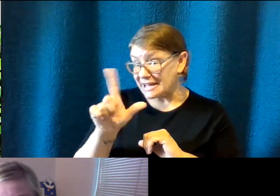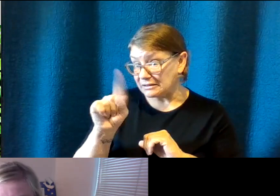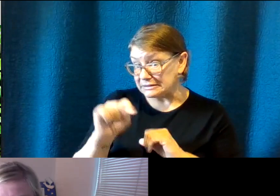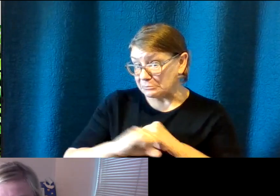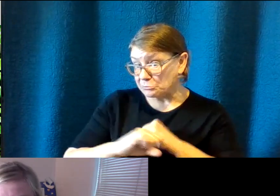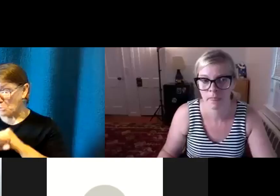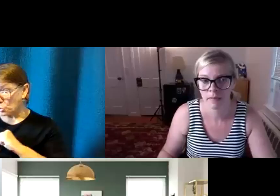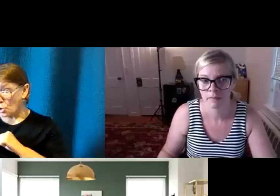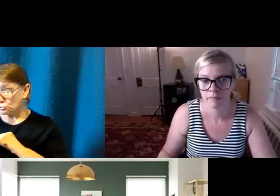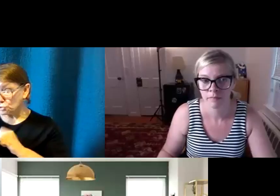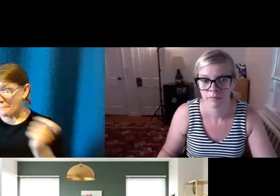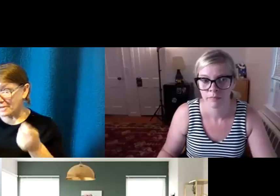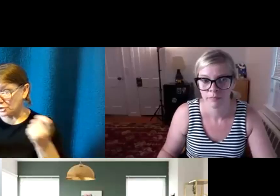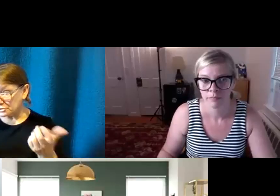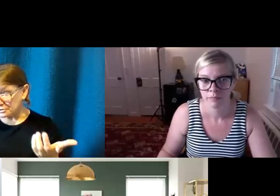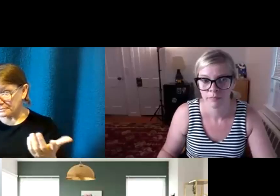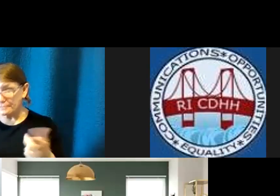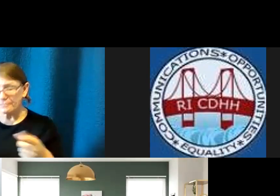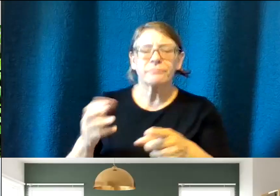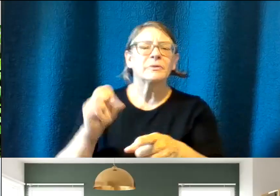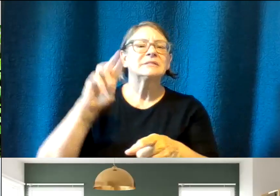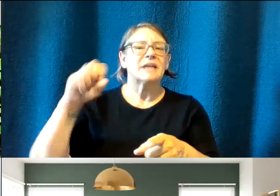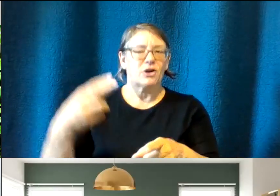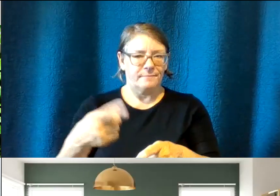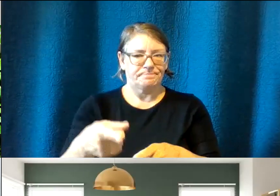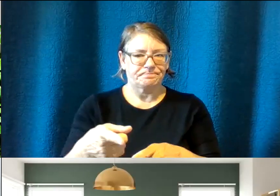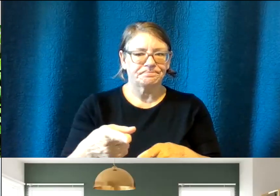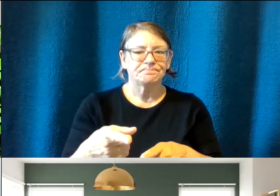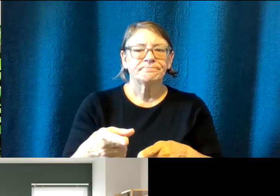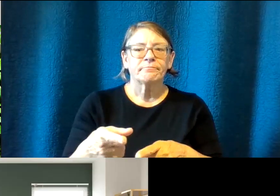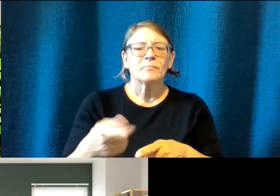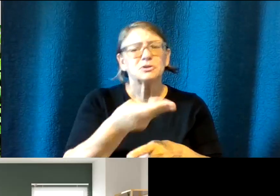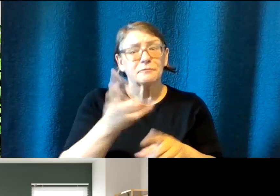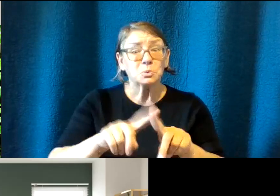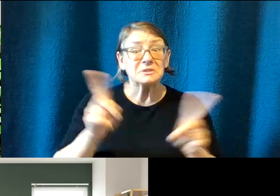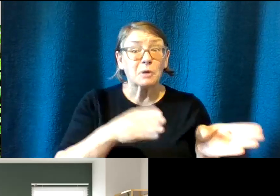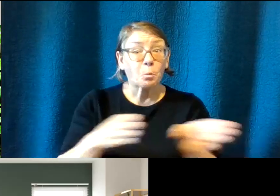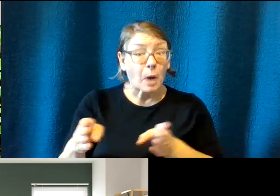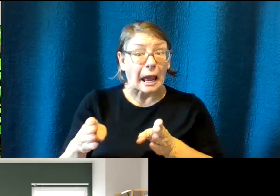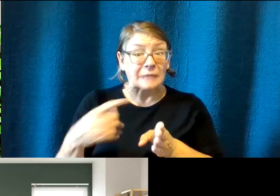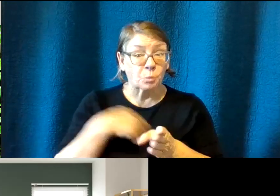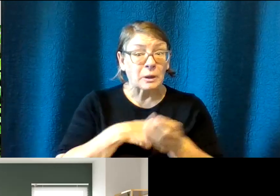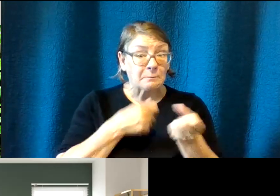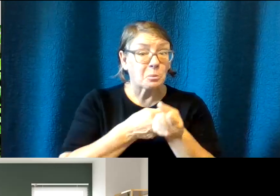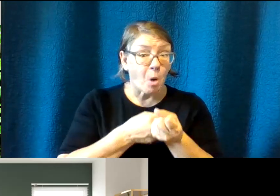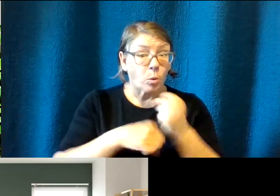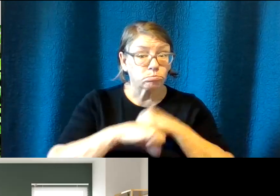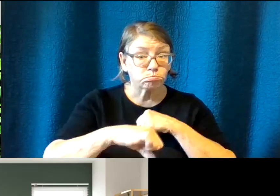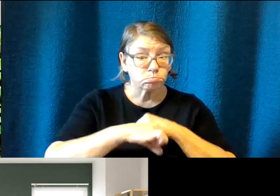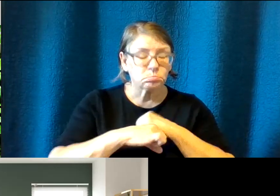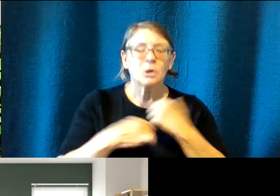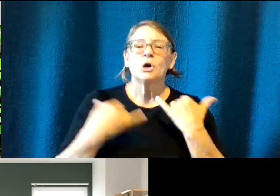fairs? So there's a few different ways in which we promote them.